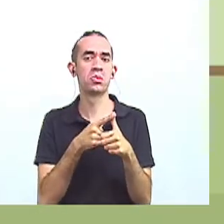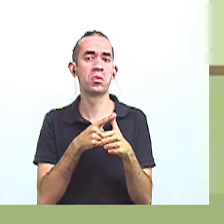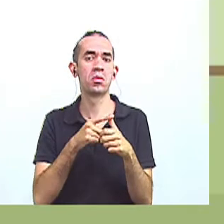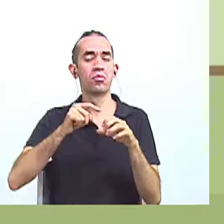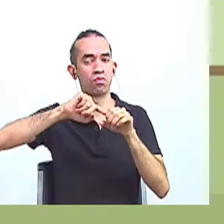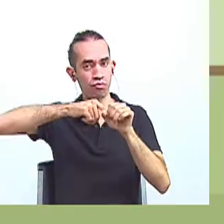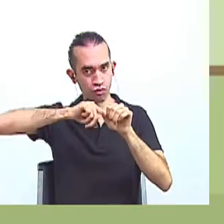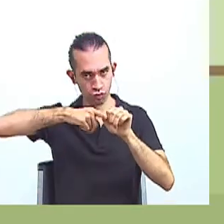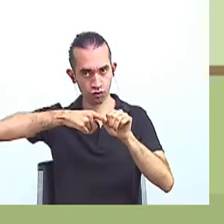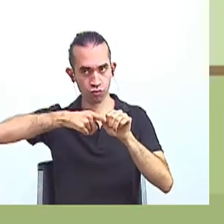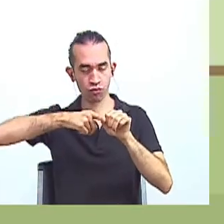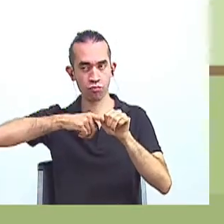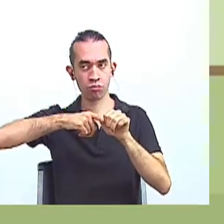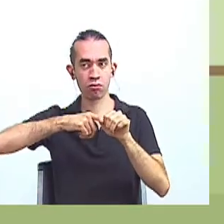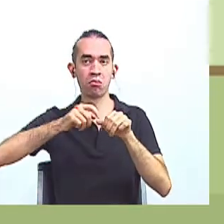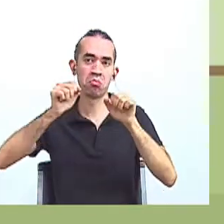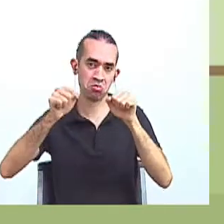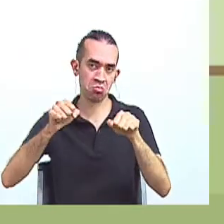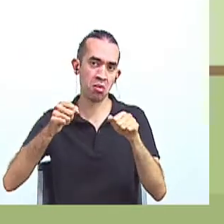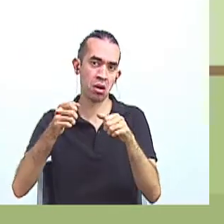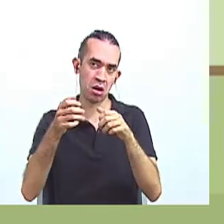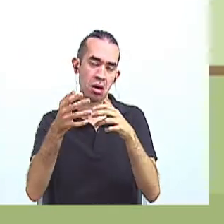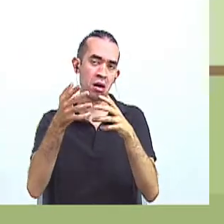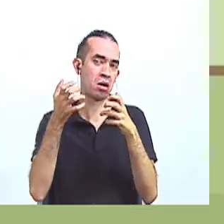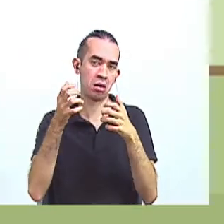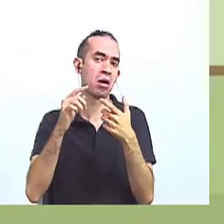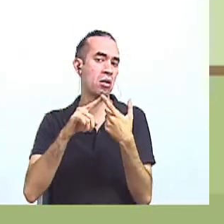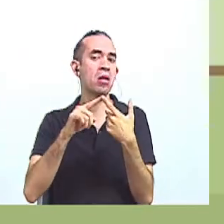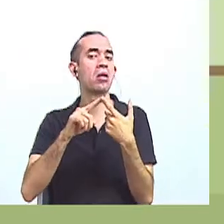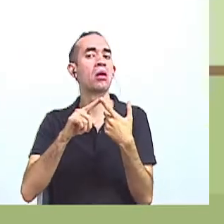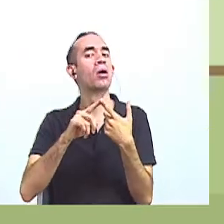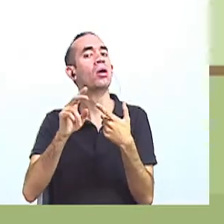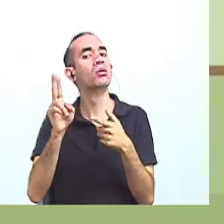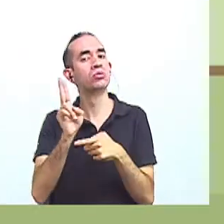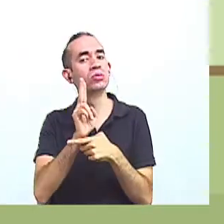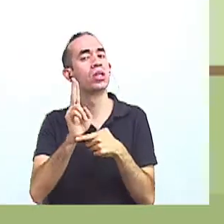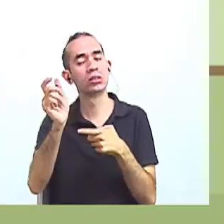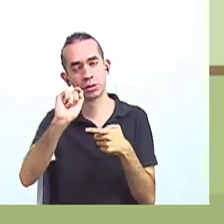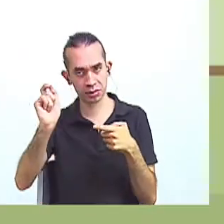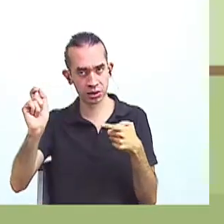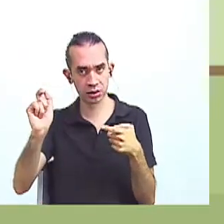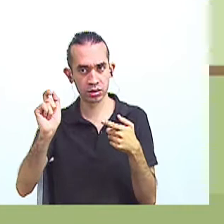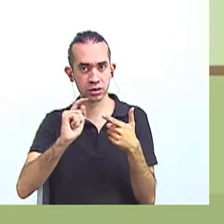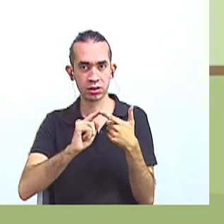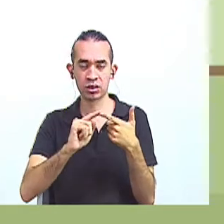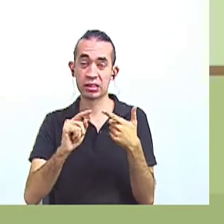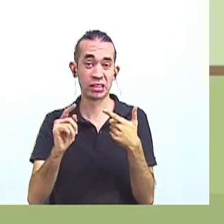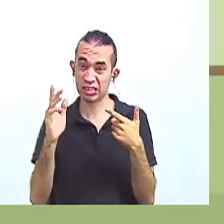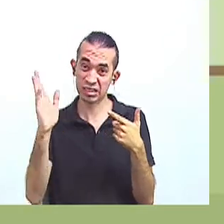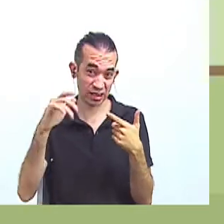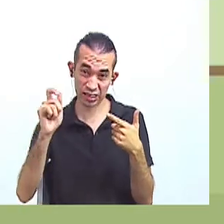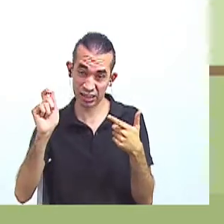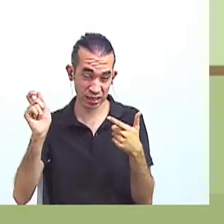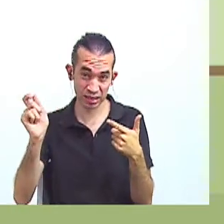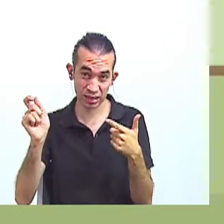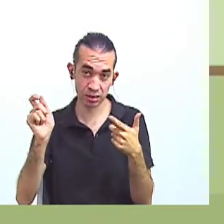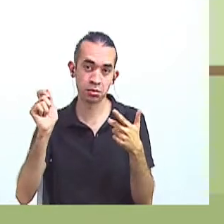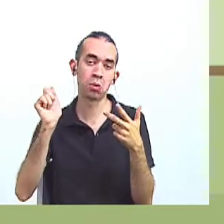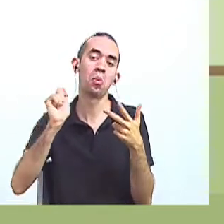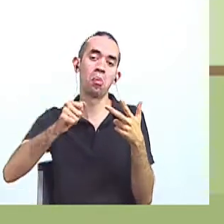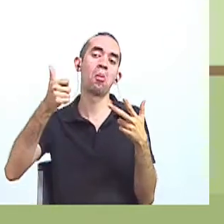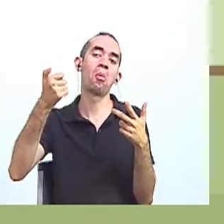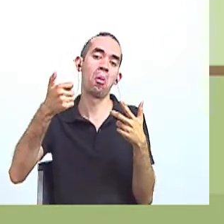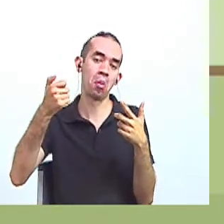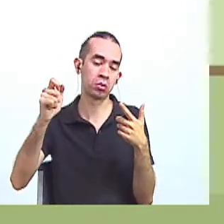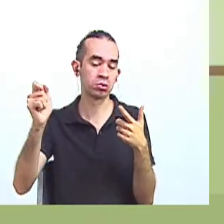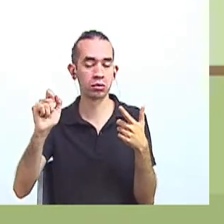sharpener because probably you want to use also a pencil. If you don't have a pencil, you can use a pen. It can